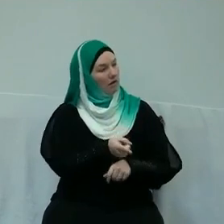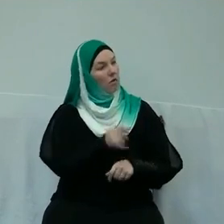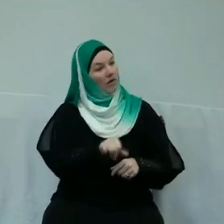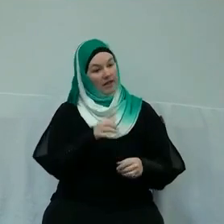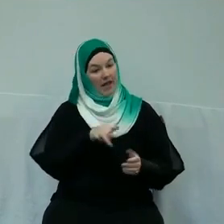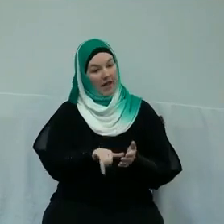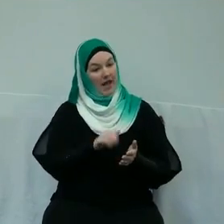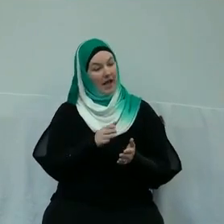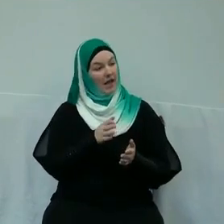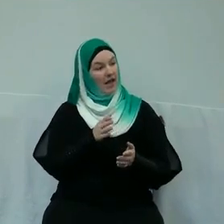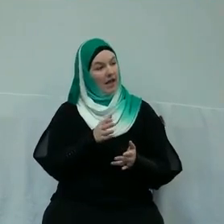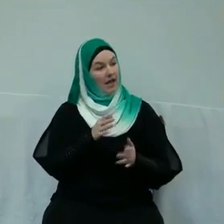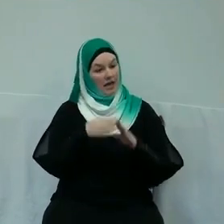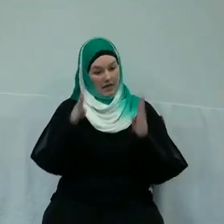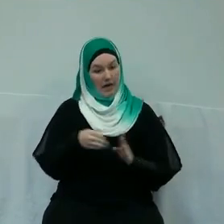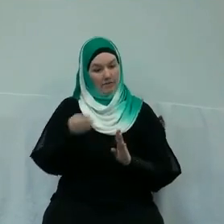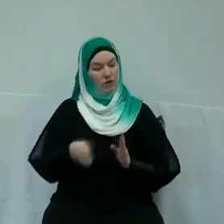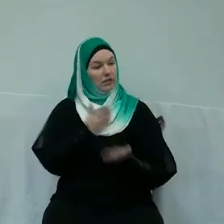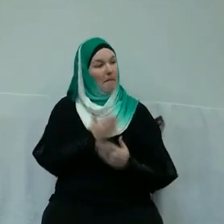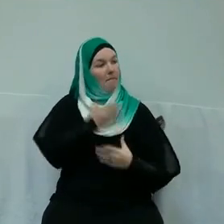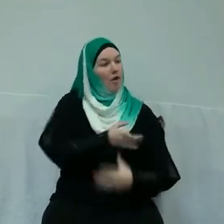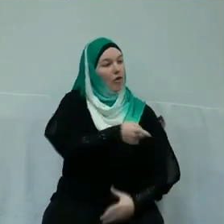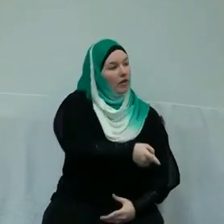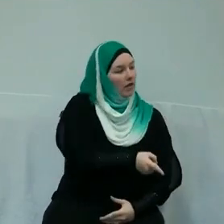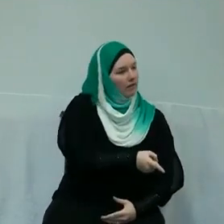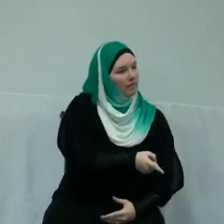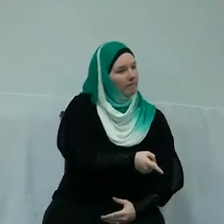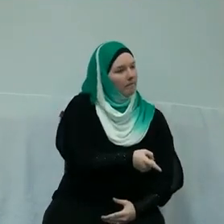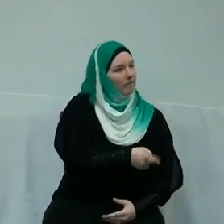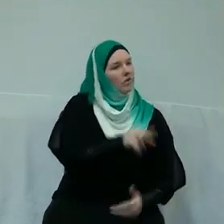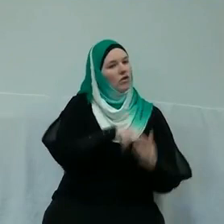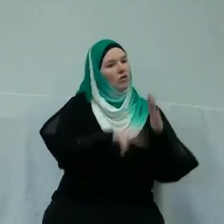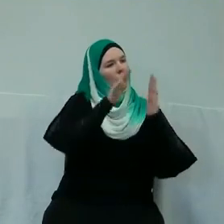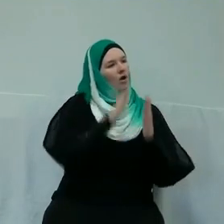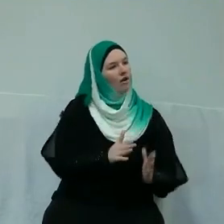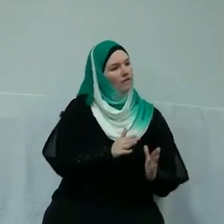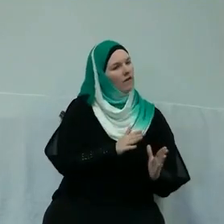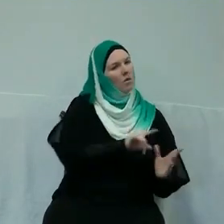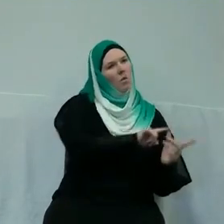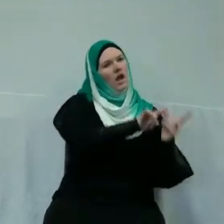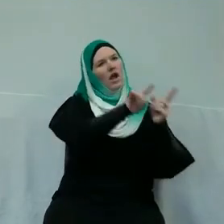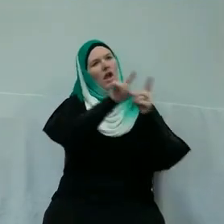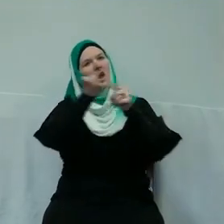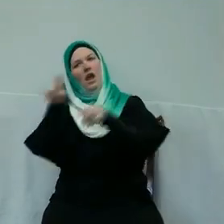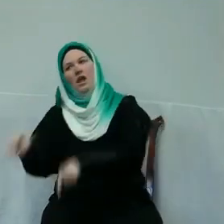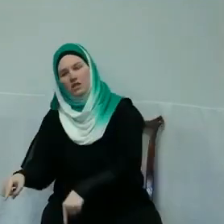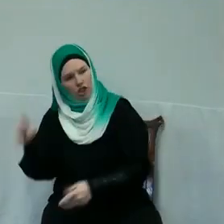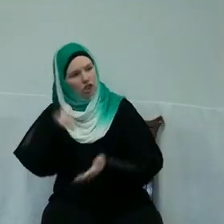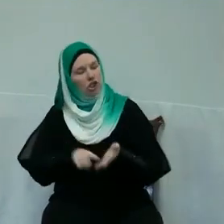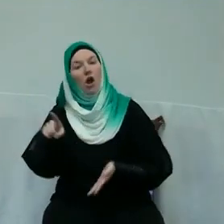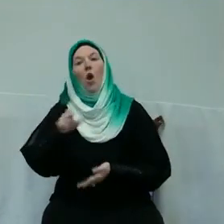that neighbor stopped bothering him, the Prophet went all the way to check on him and found that he was